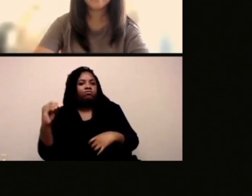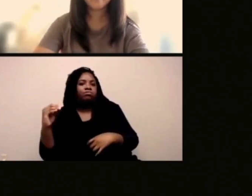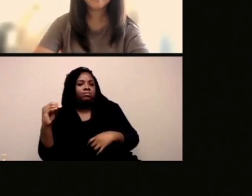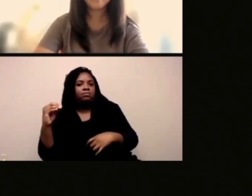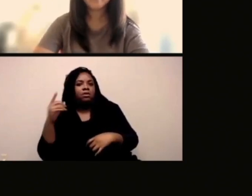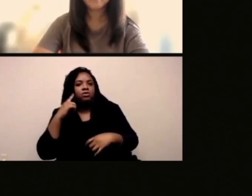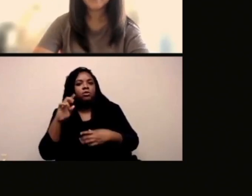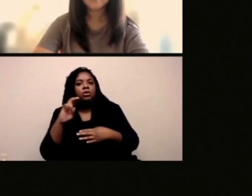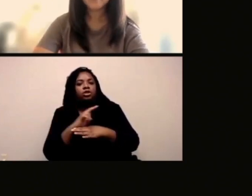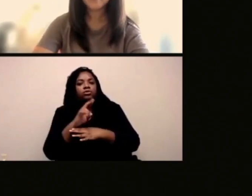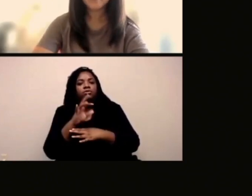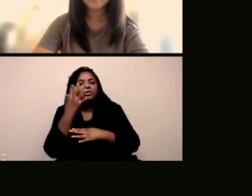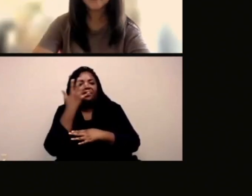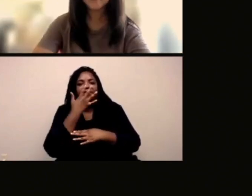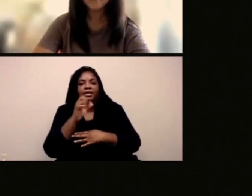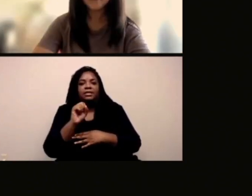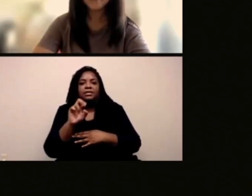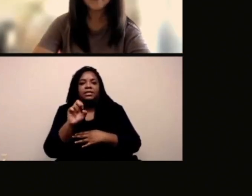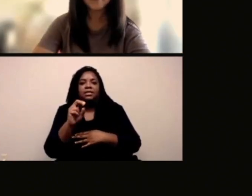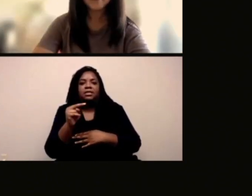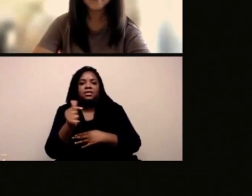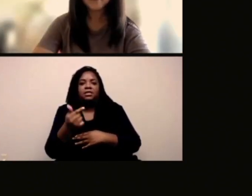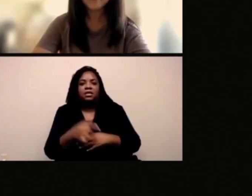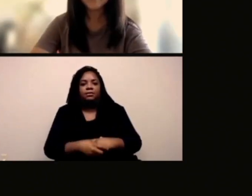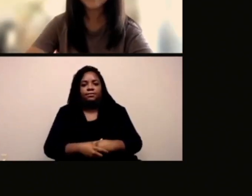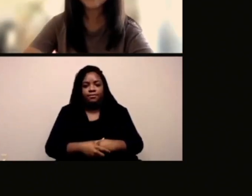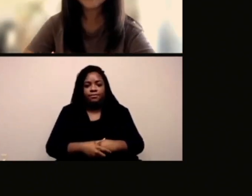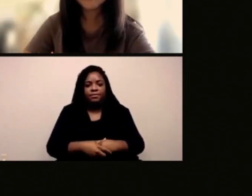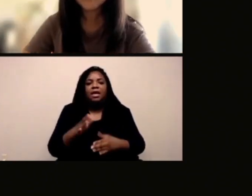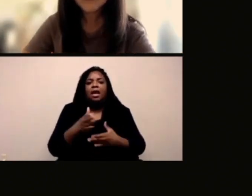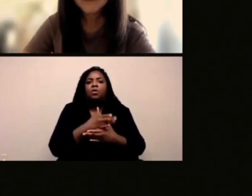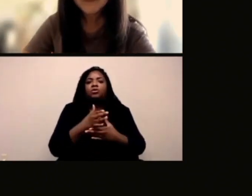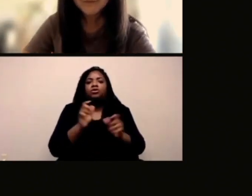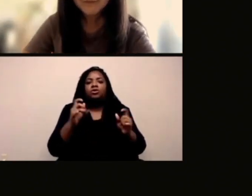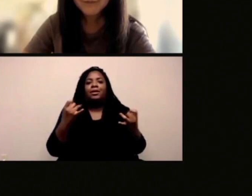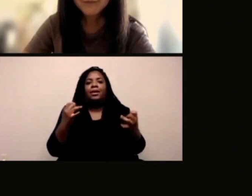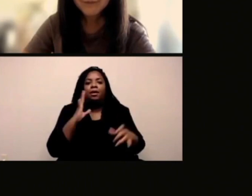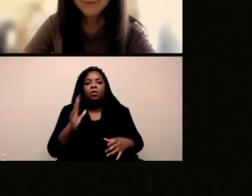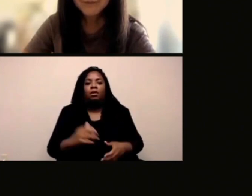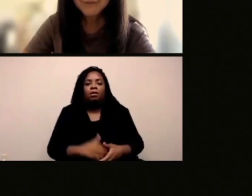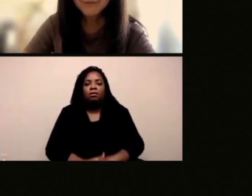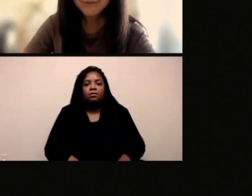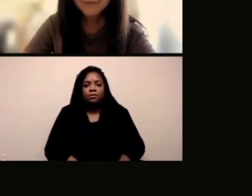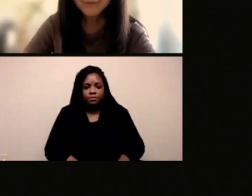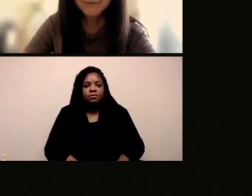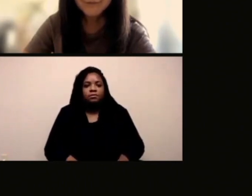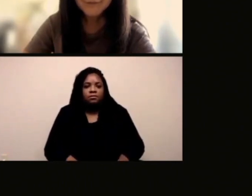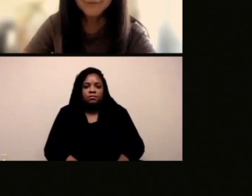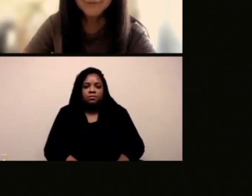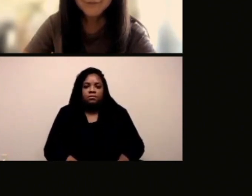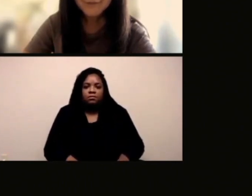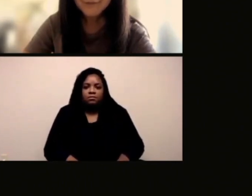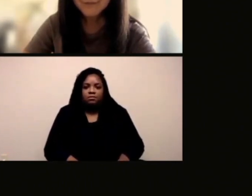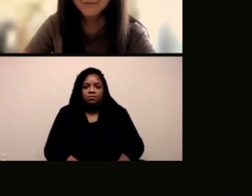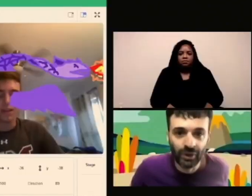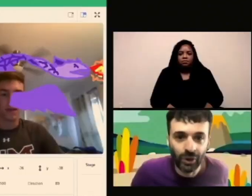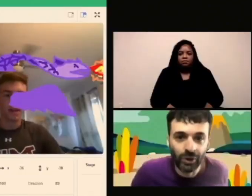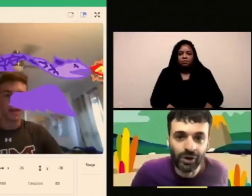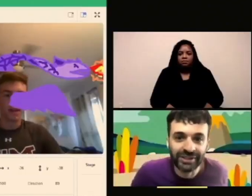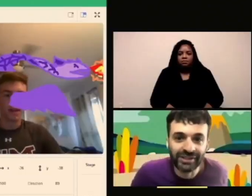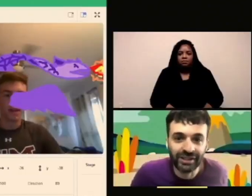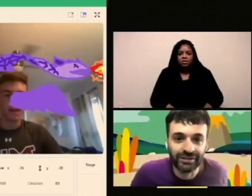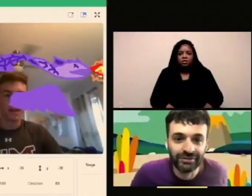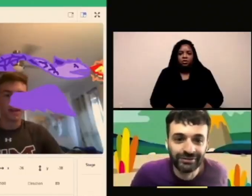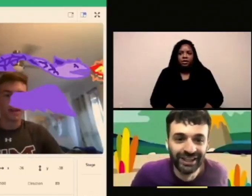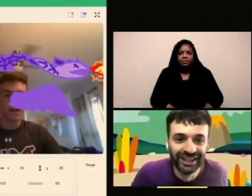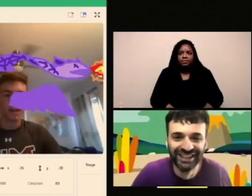he can share with that. Let me share my screen now. All right, I think everyone can see it. My